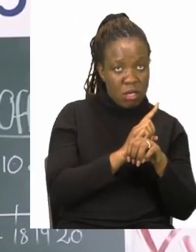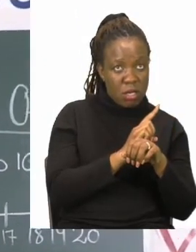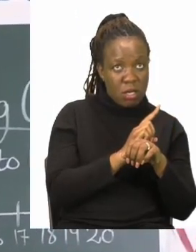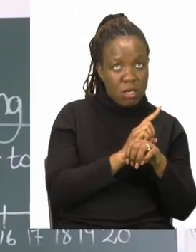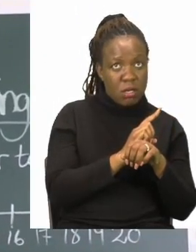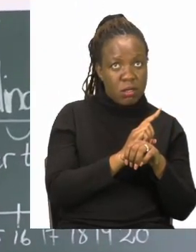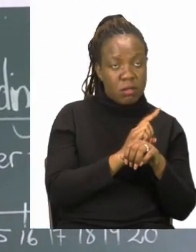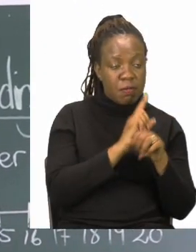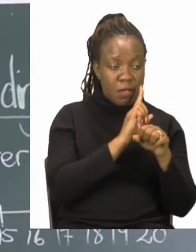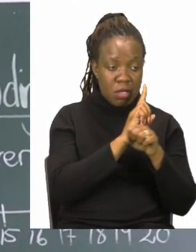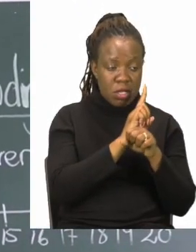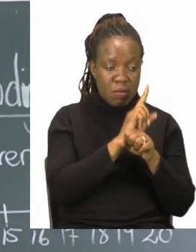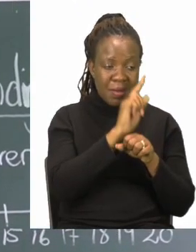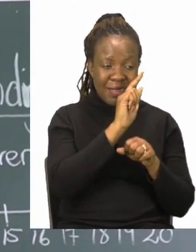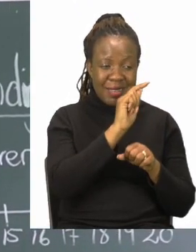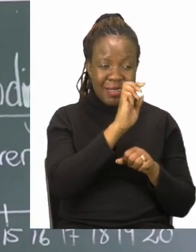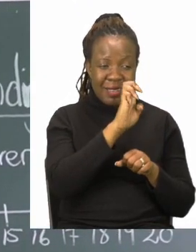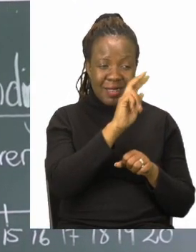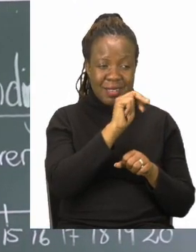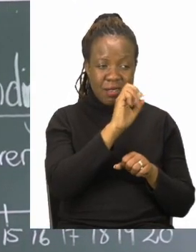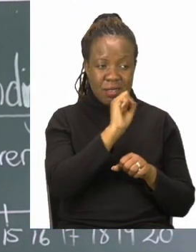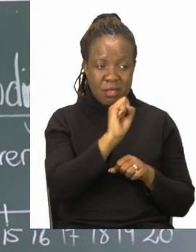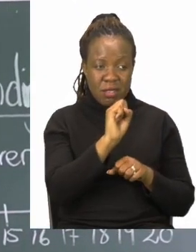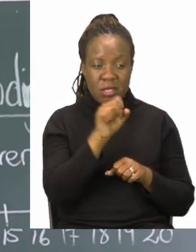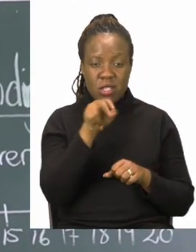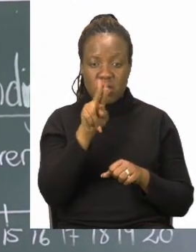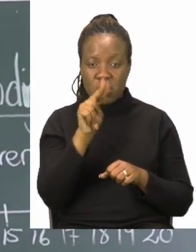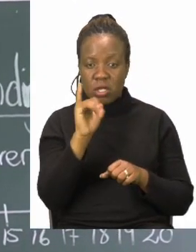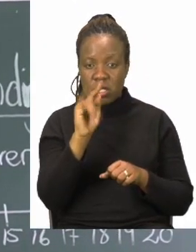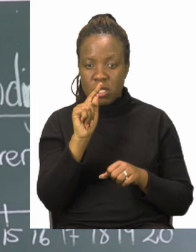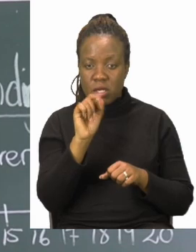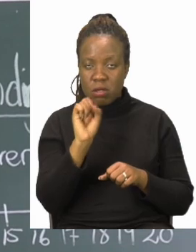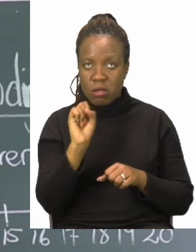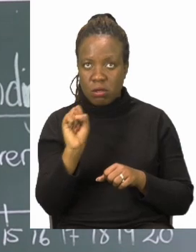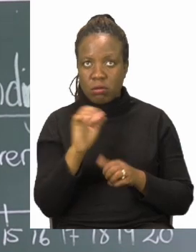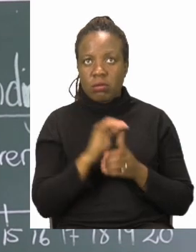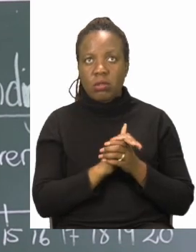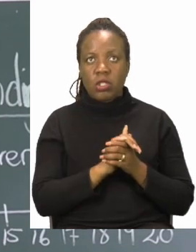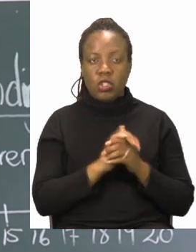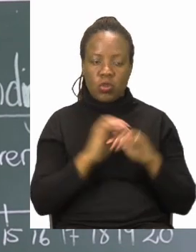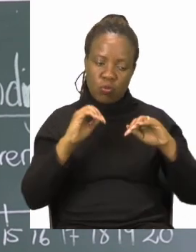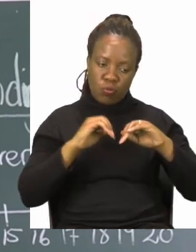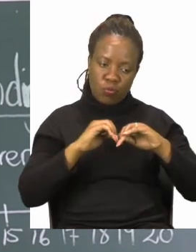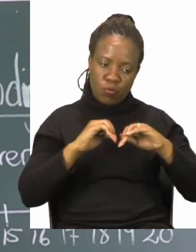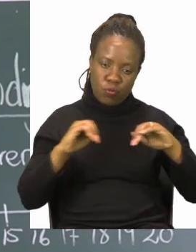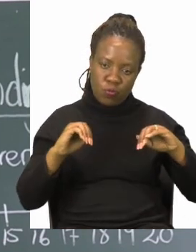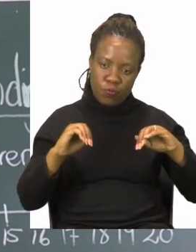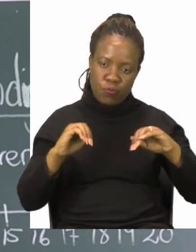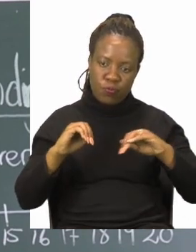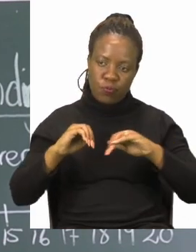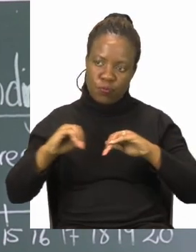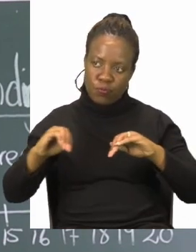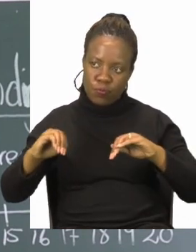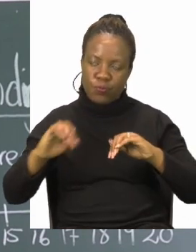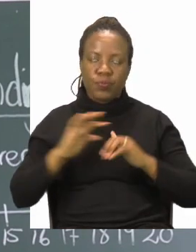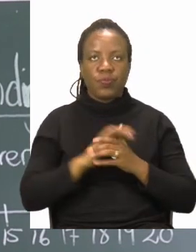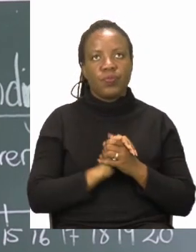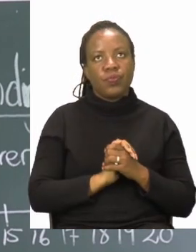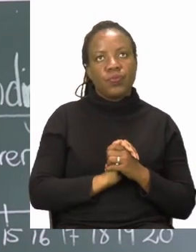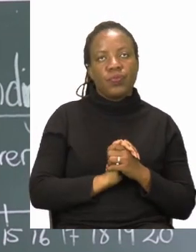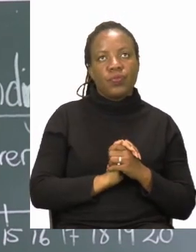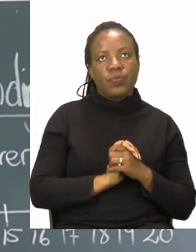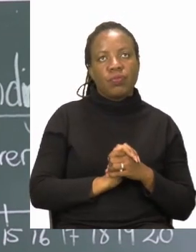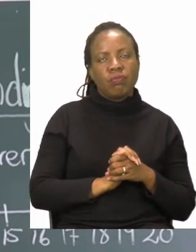our tens and we look at our units and we break it down. So, what do